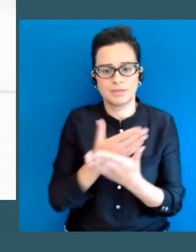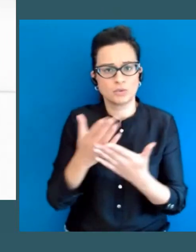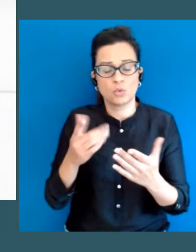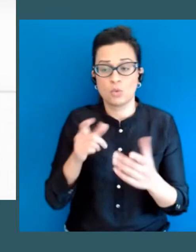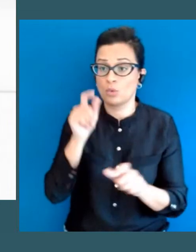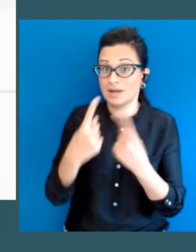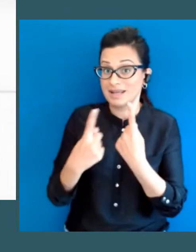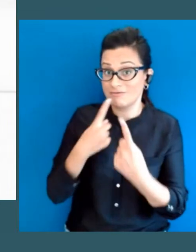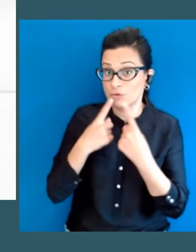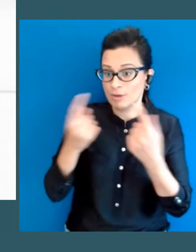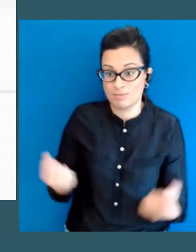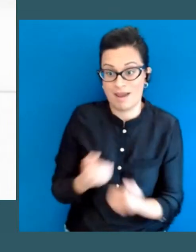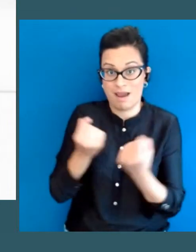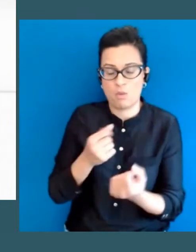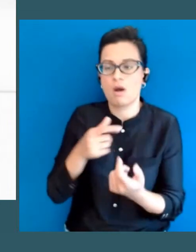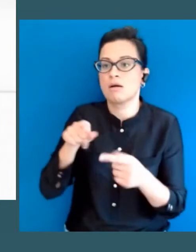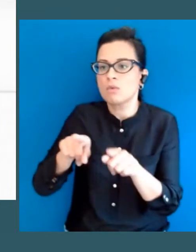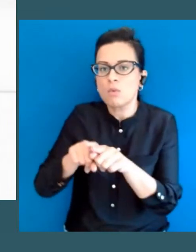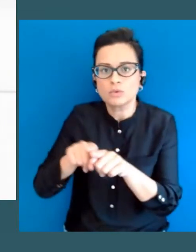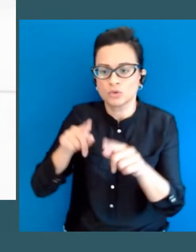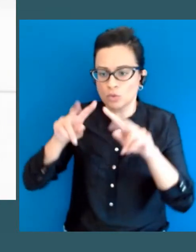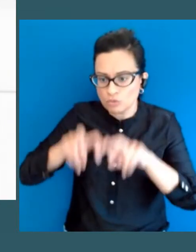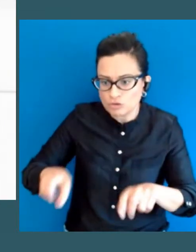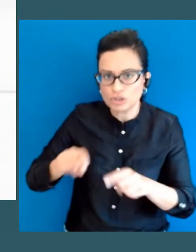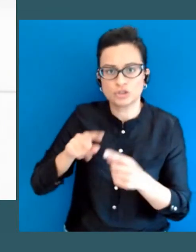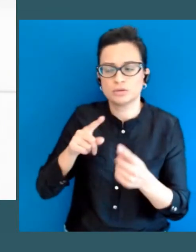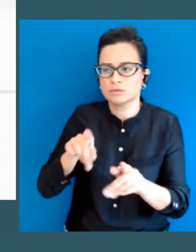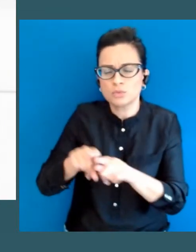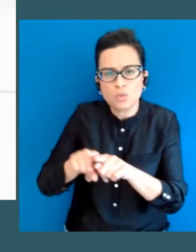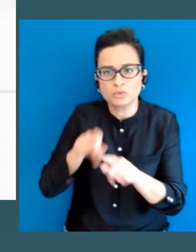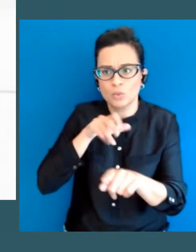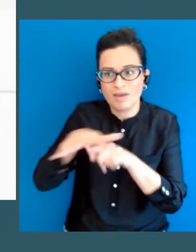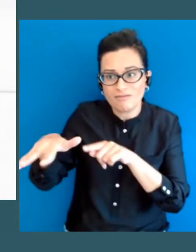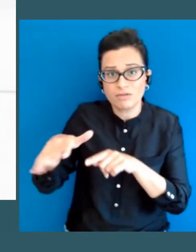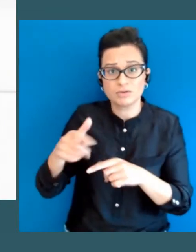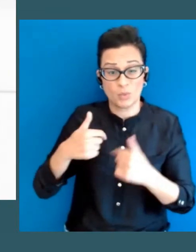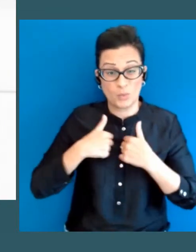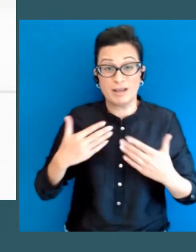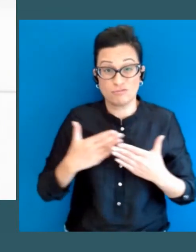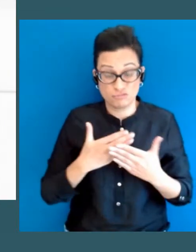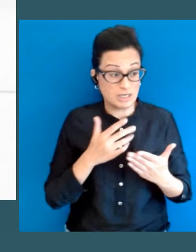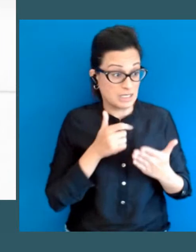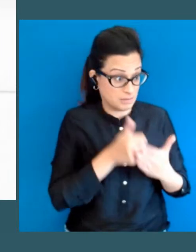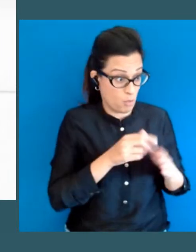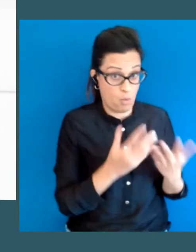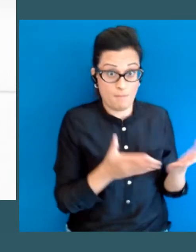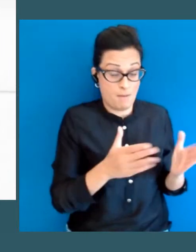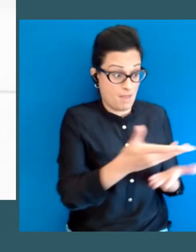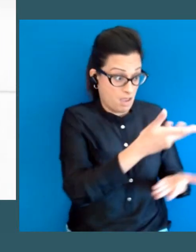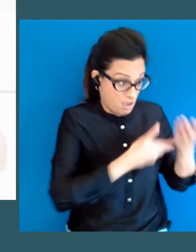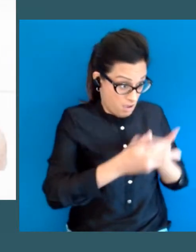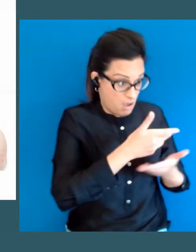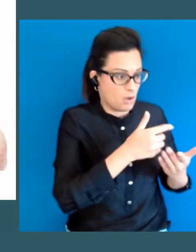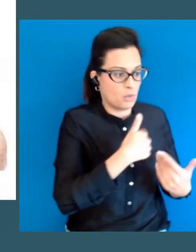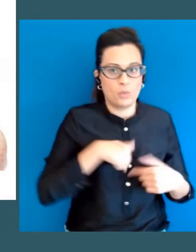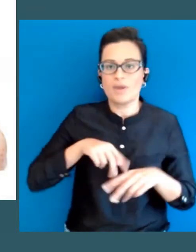and influence. We are the voice of the allergic public and we're there to provide however we